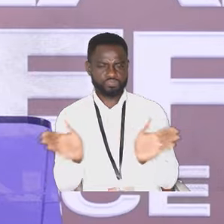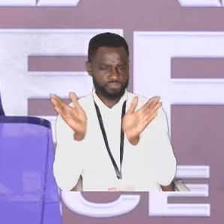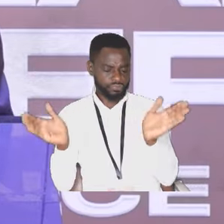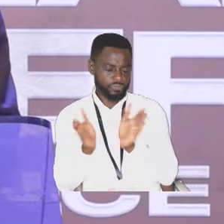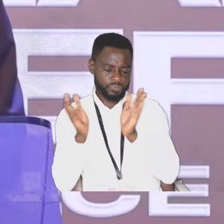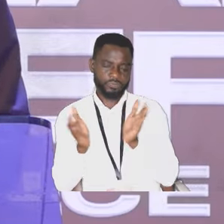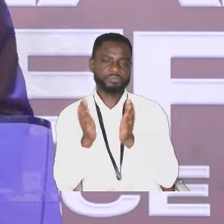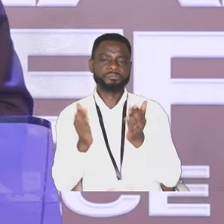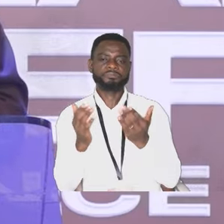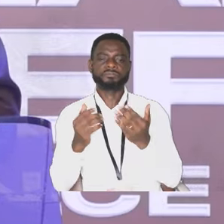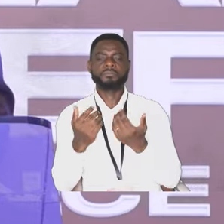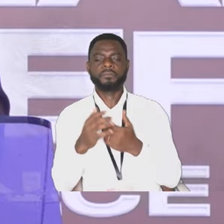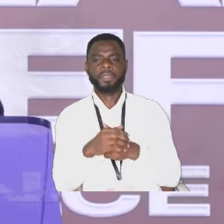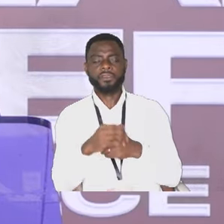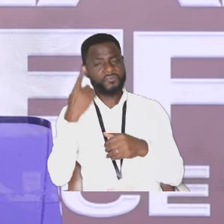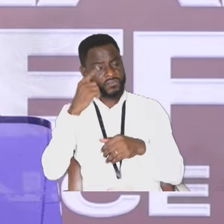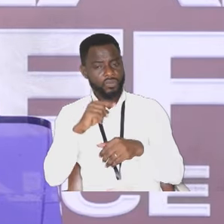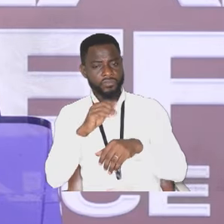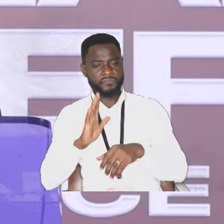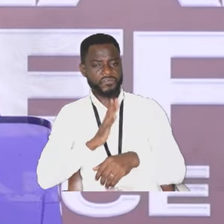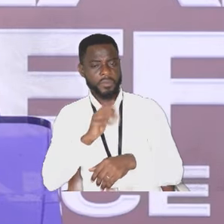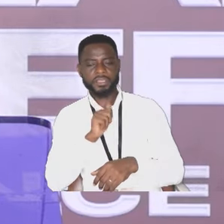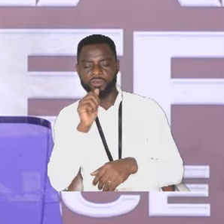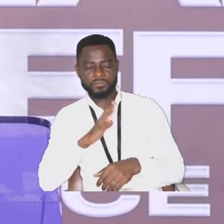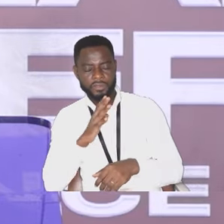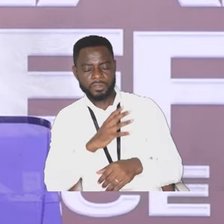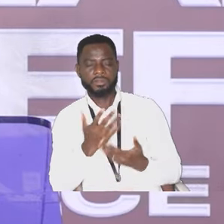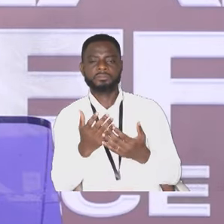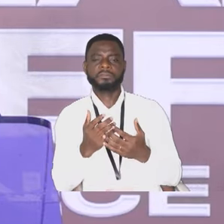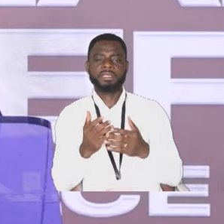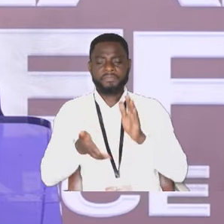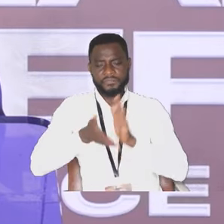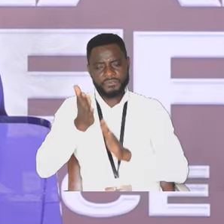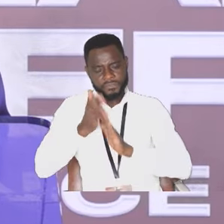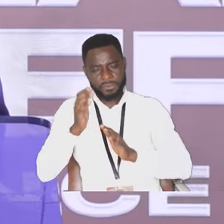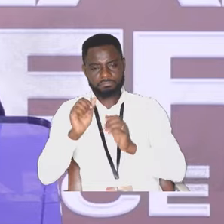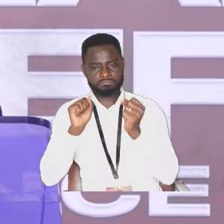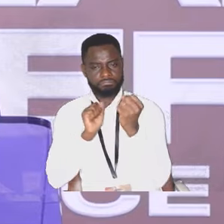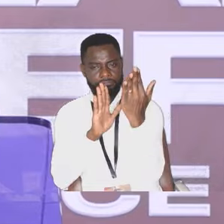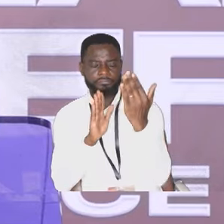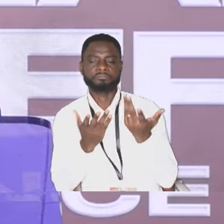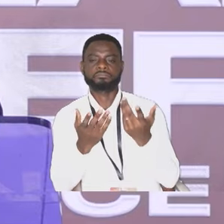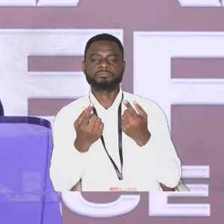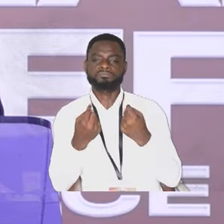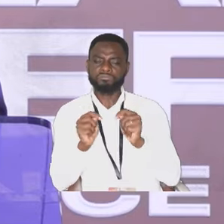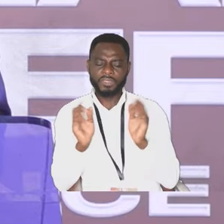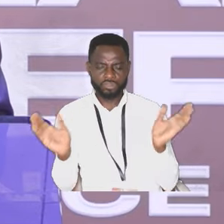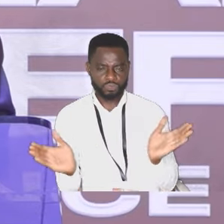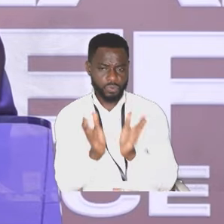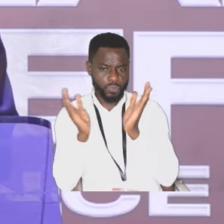Christian workers in the formal and non-formal sectors. Pragmatic approach. A pragmatic approach should be taken to promote